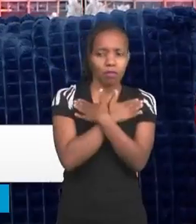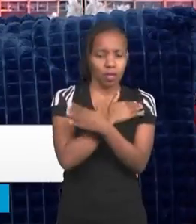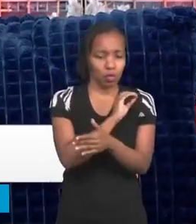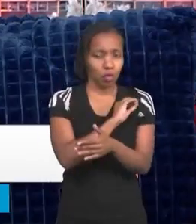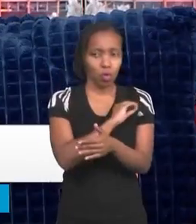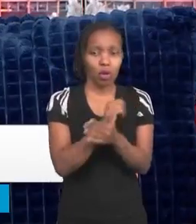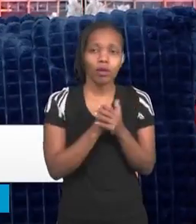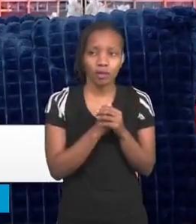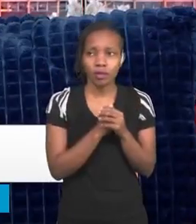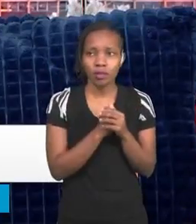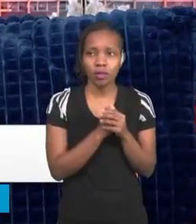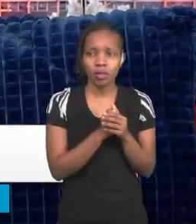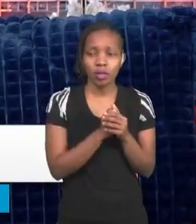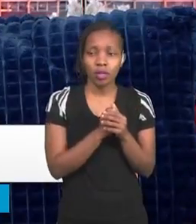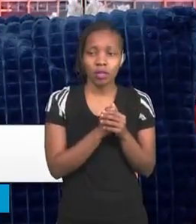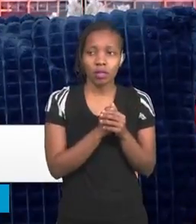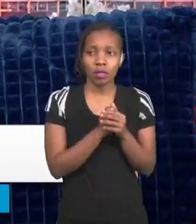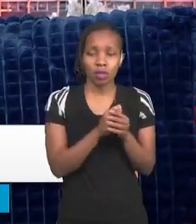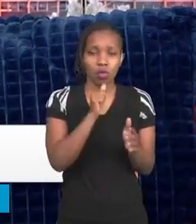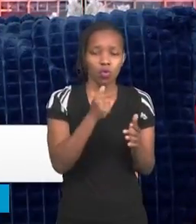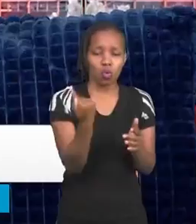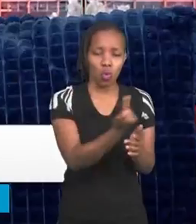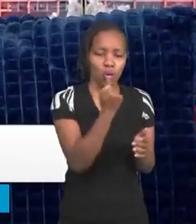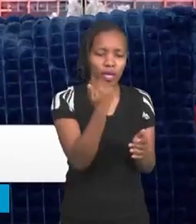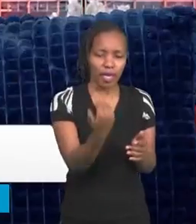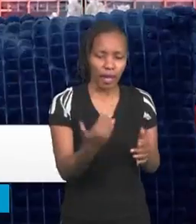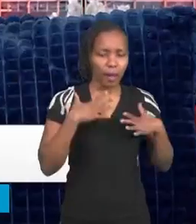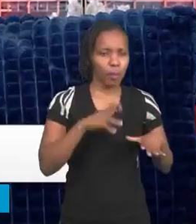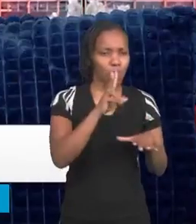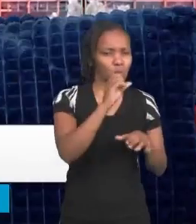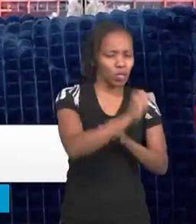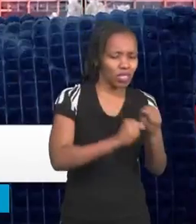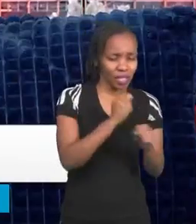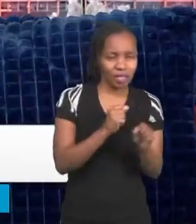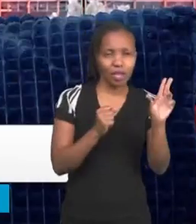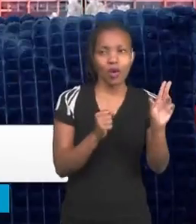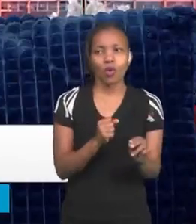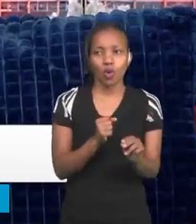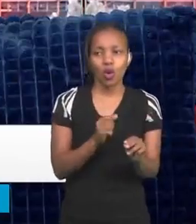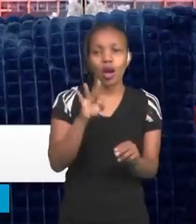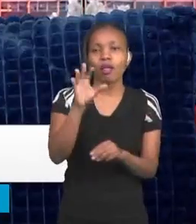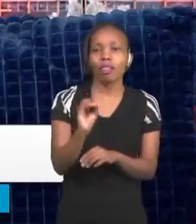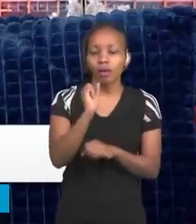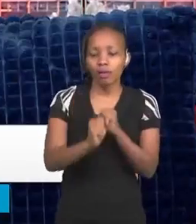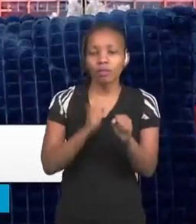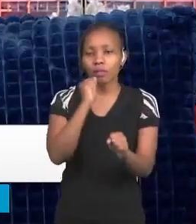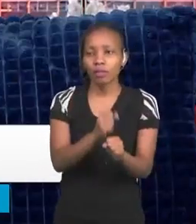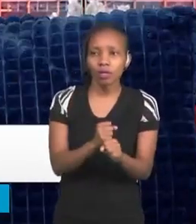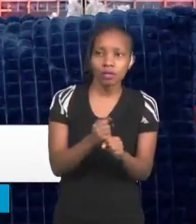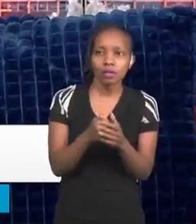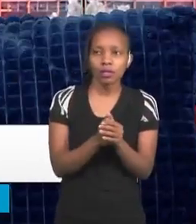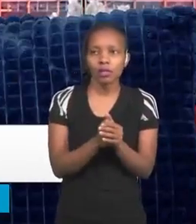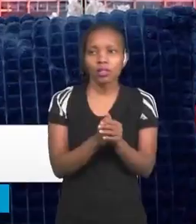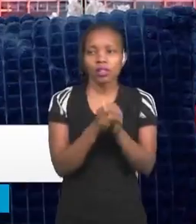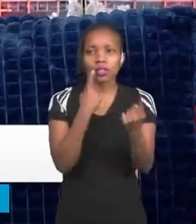of peer influence, it's not just the adolescent, it's not just the 20-year-old, but you'll even find 30-year-olds and so on. Yeah. And somebody